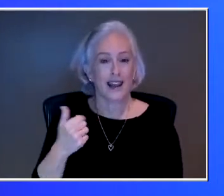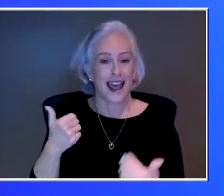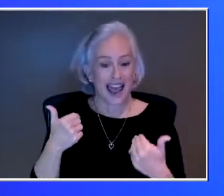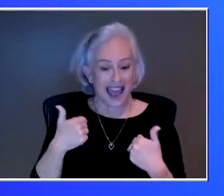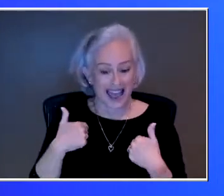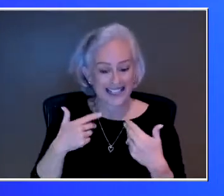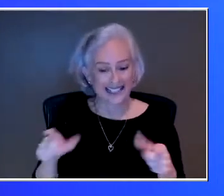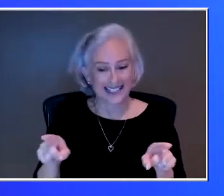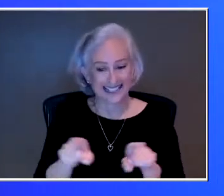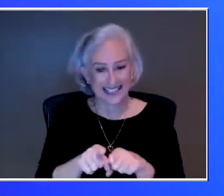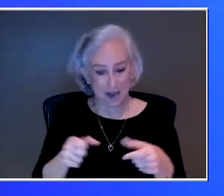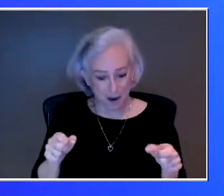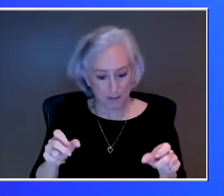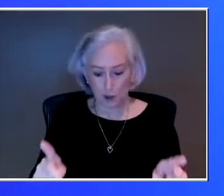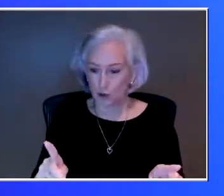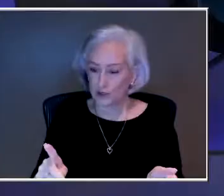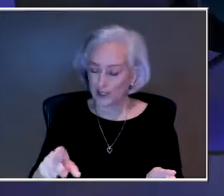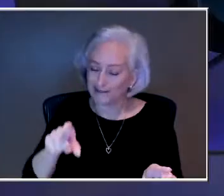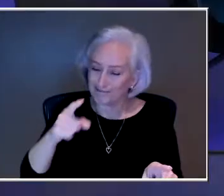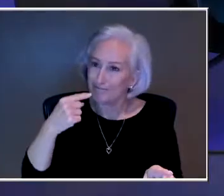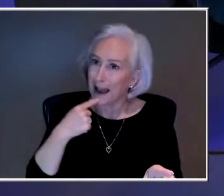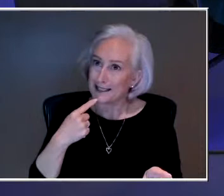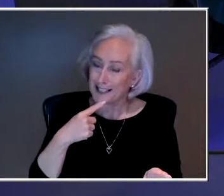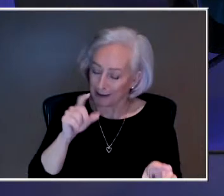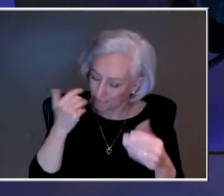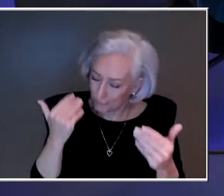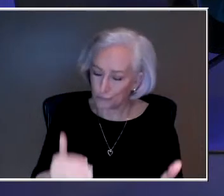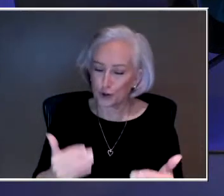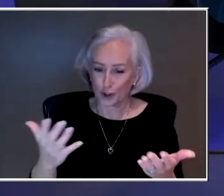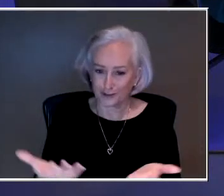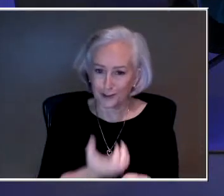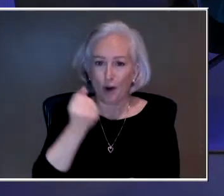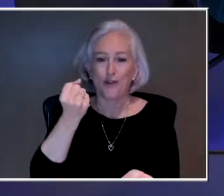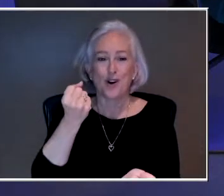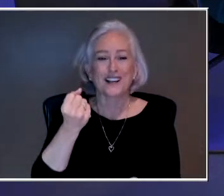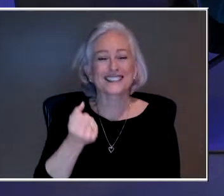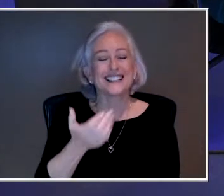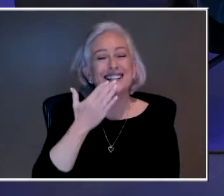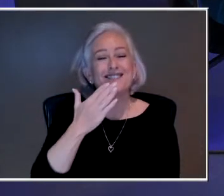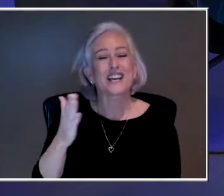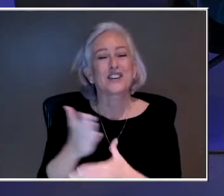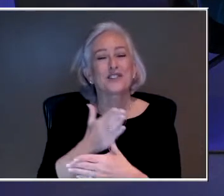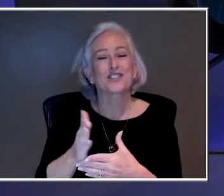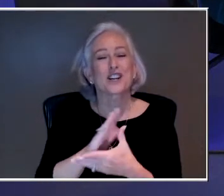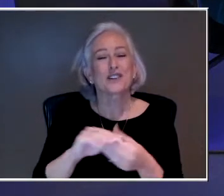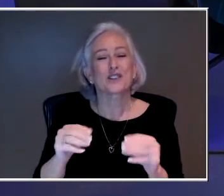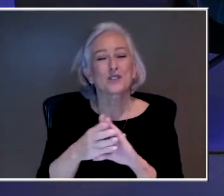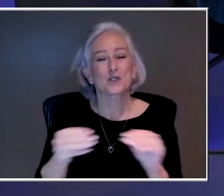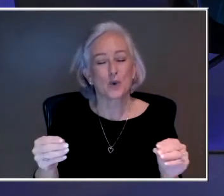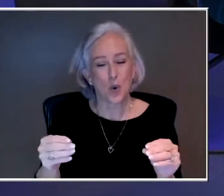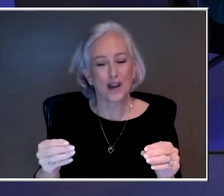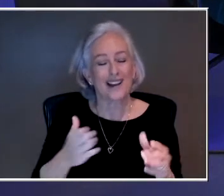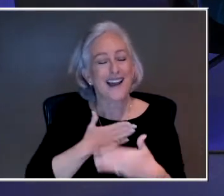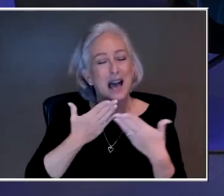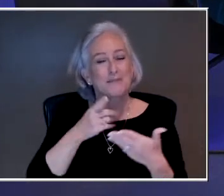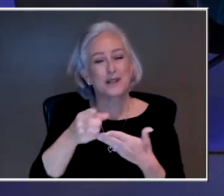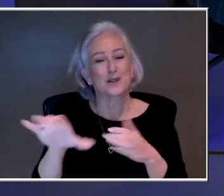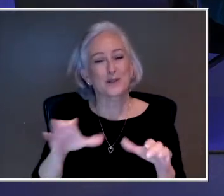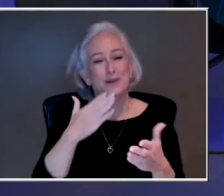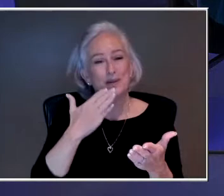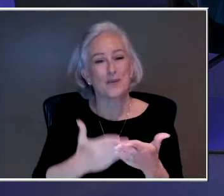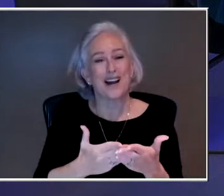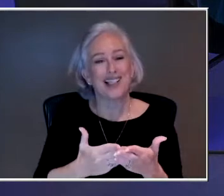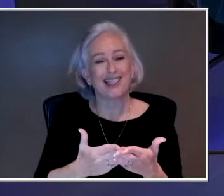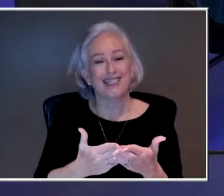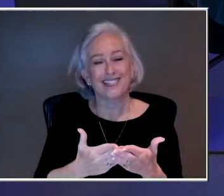I say go for it. Go for it. Thank you so much for sharing your story today, and I'm just glad you're doing well. Thank you. Stay in touch with